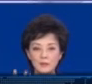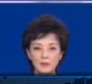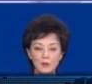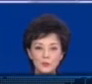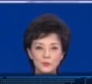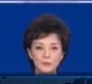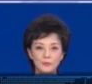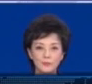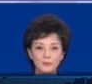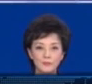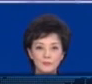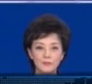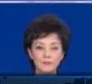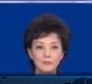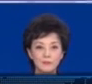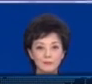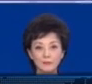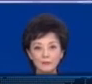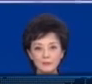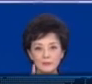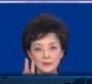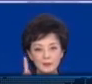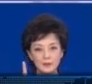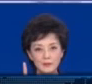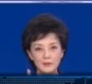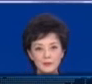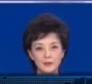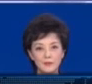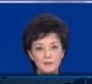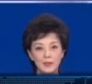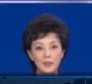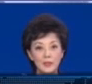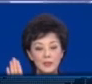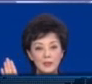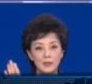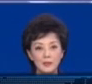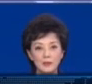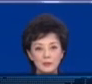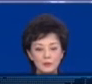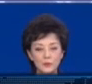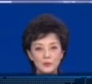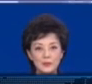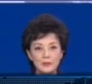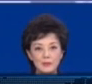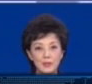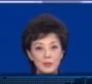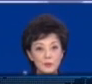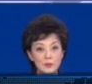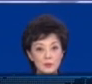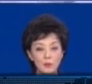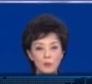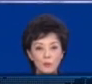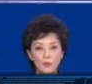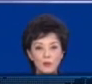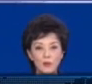force. At the same time, the central government also dispatched a Central Steering Group in Hubei. We